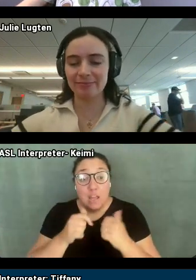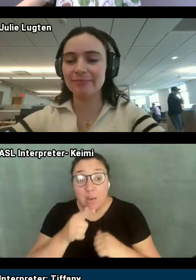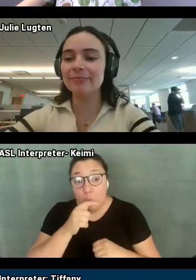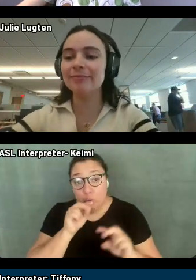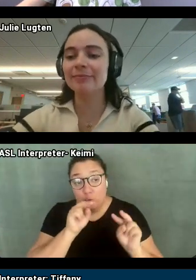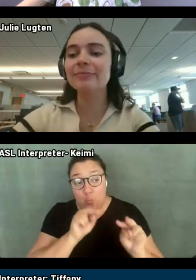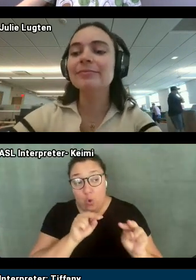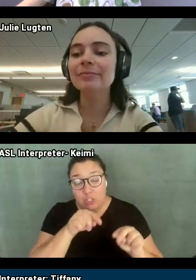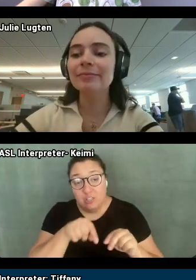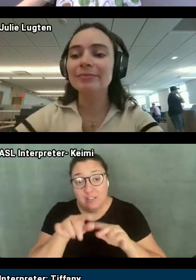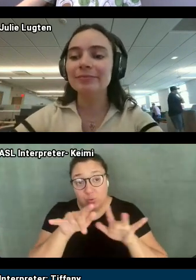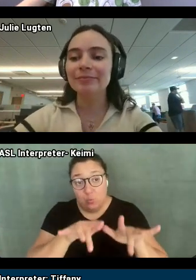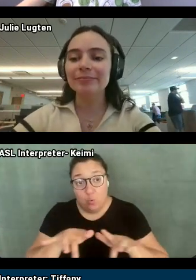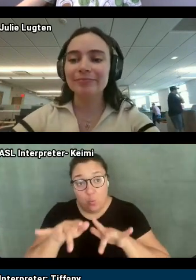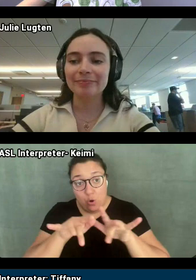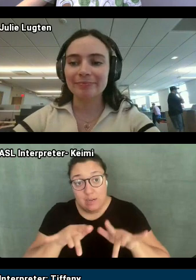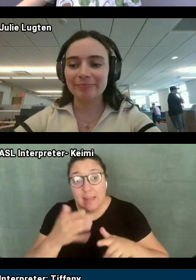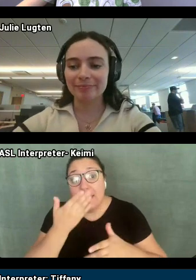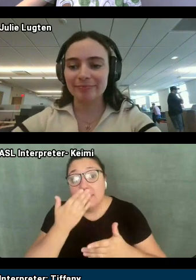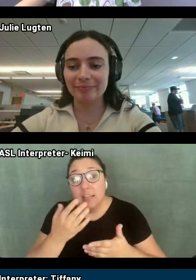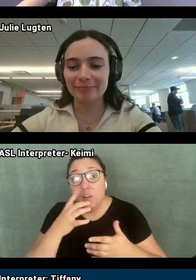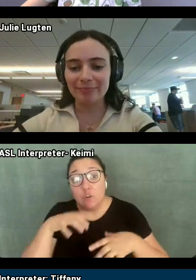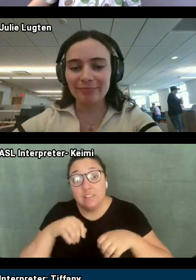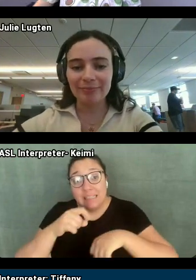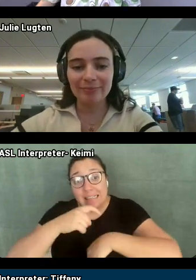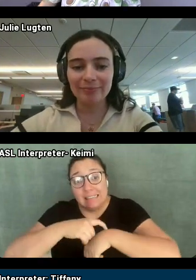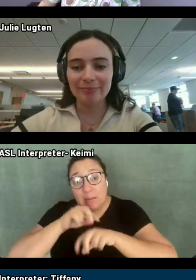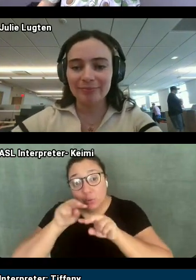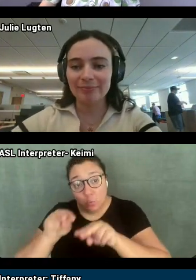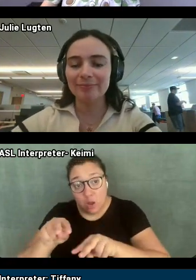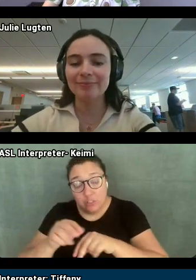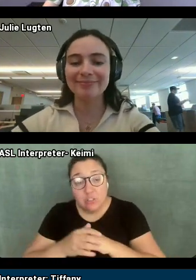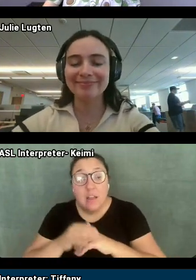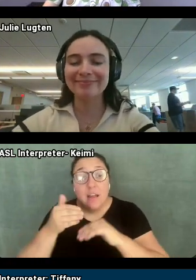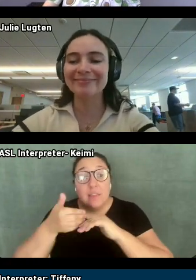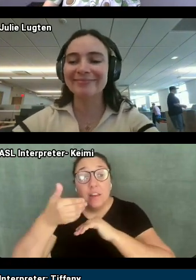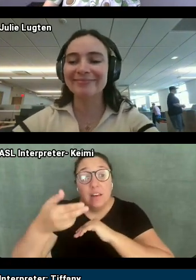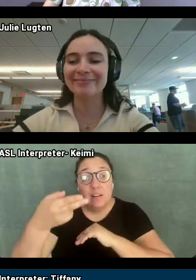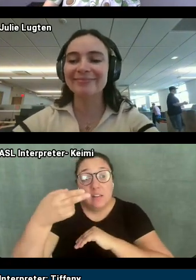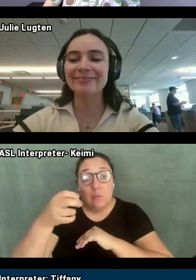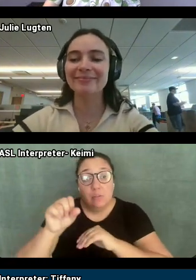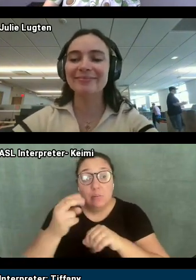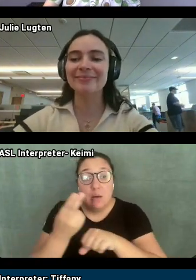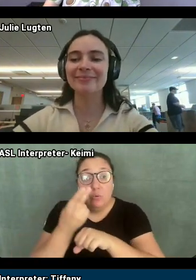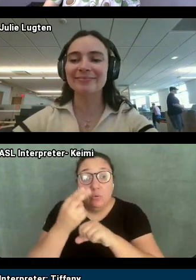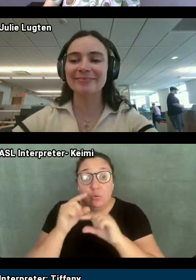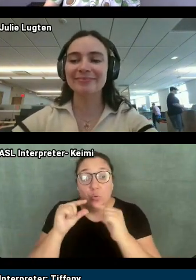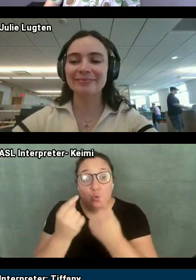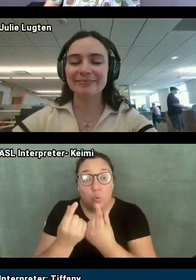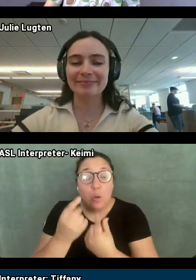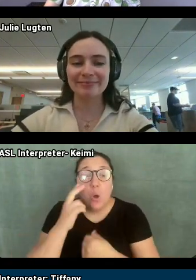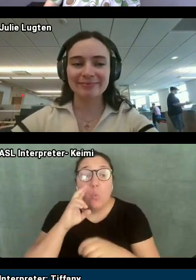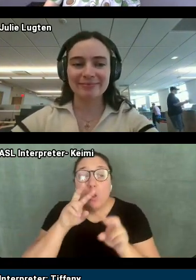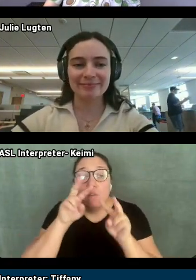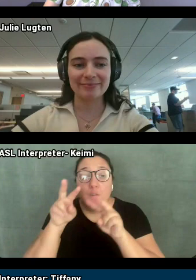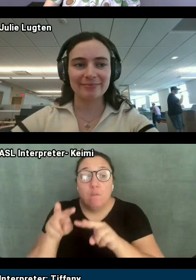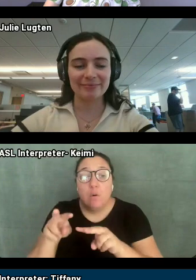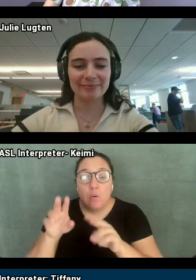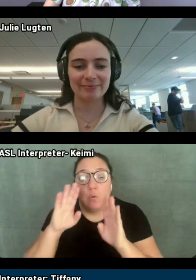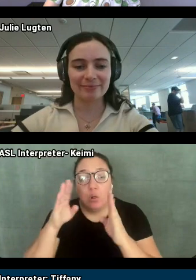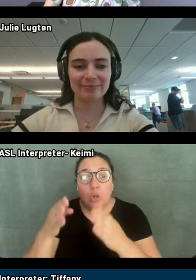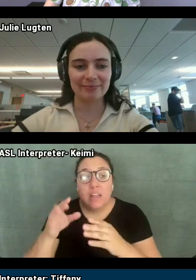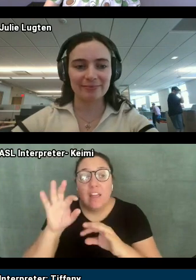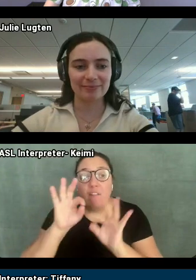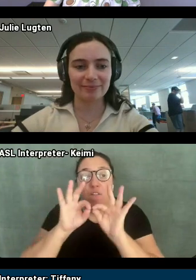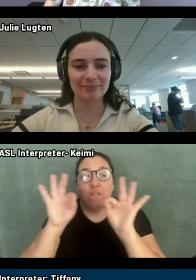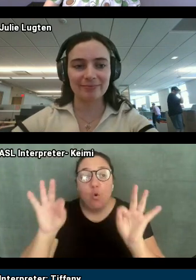in the future, thank you for taking the time to watch. Our next HubSpot user group is going to be focused on forms. It's a little bit free